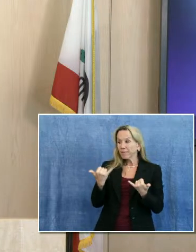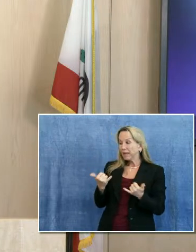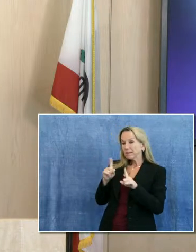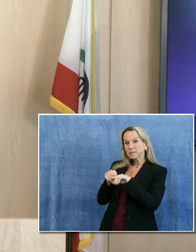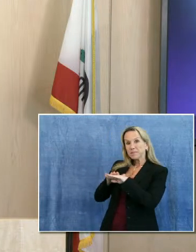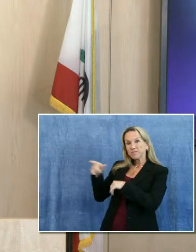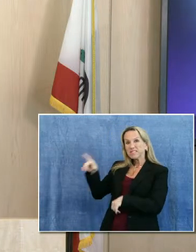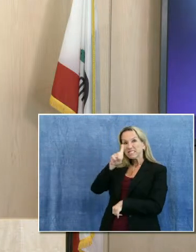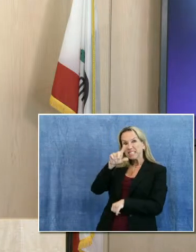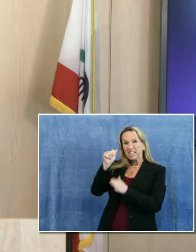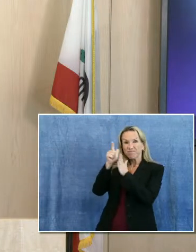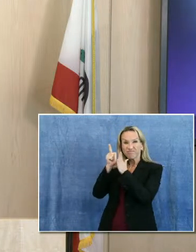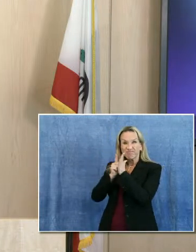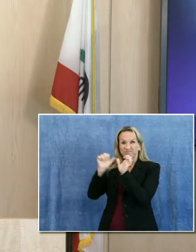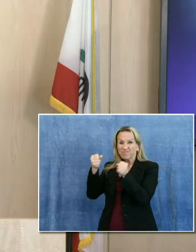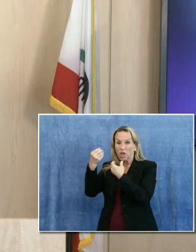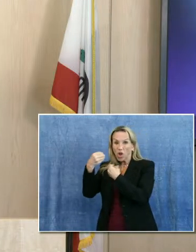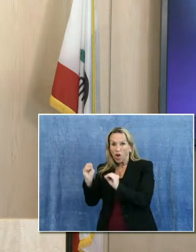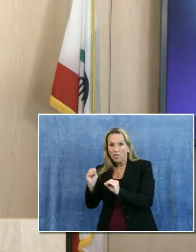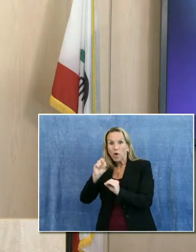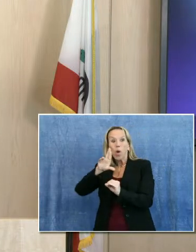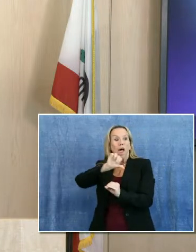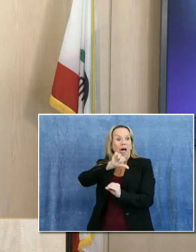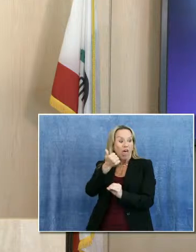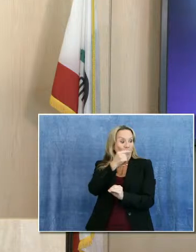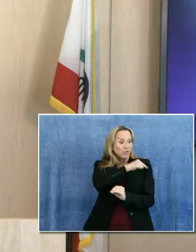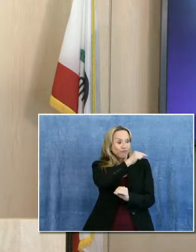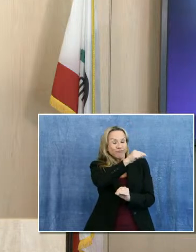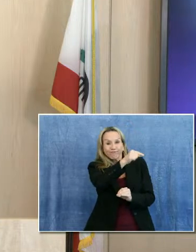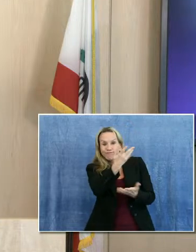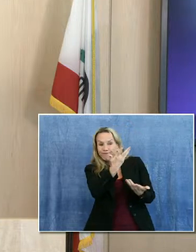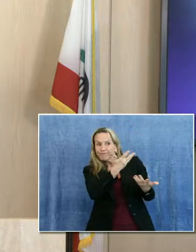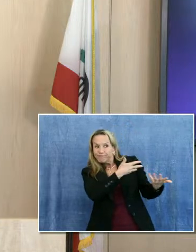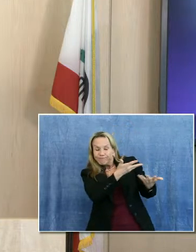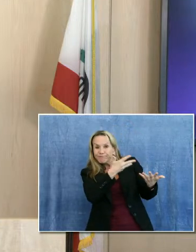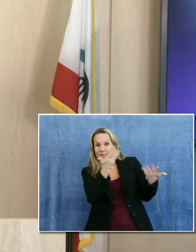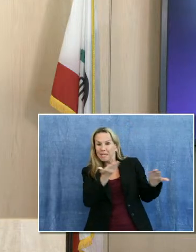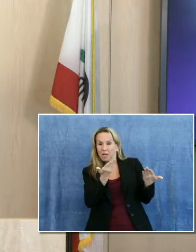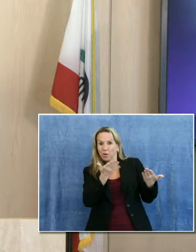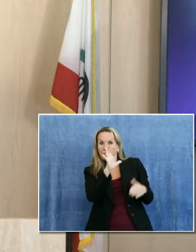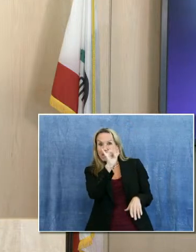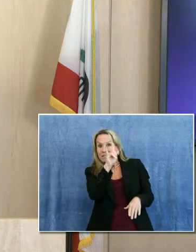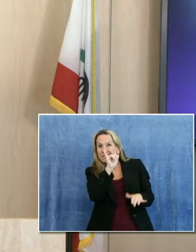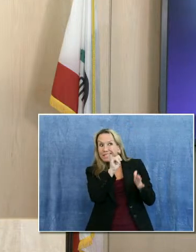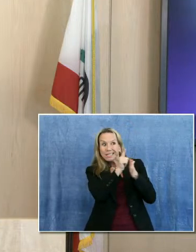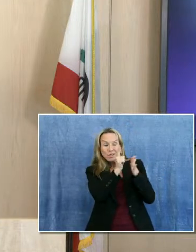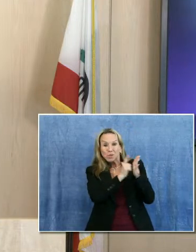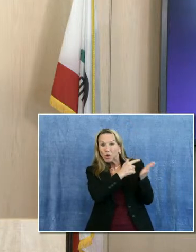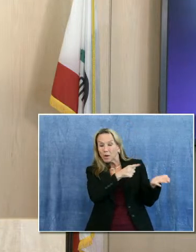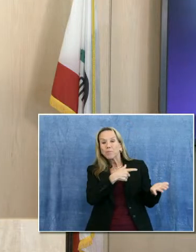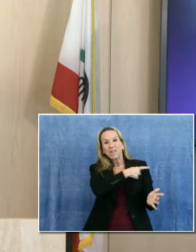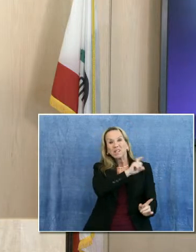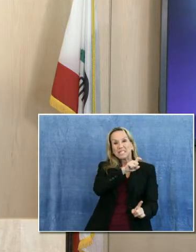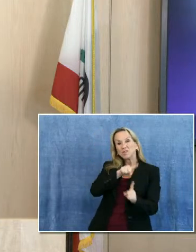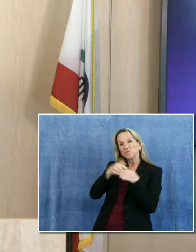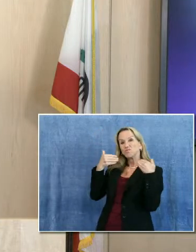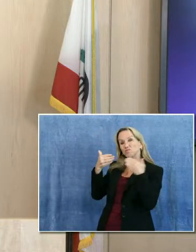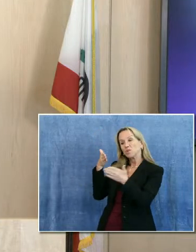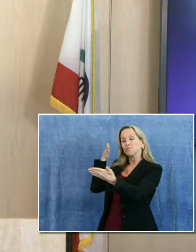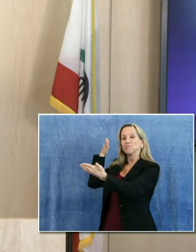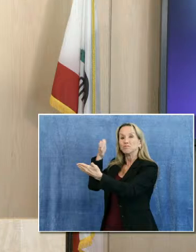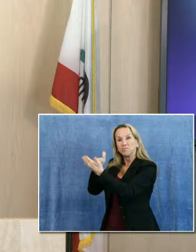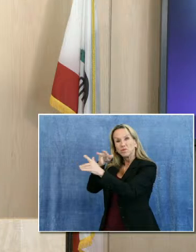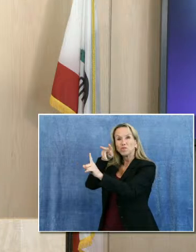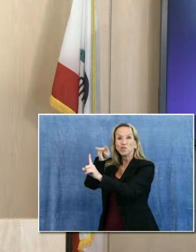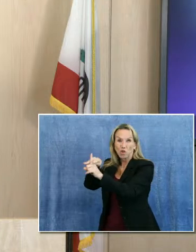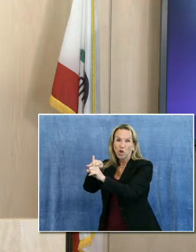or, in the cases of entities within the city of San Diego, the San Diego city attorney to charge those entities. We've seen the DA do